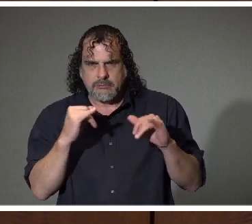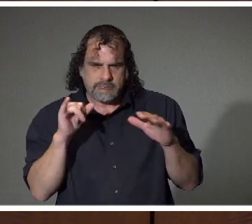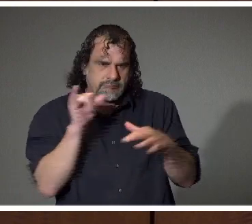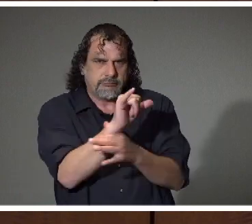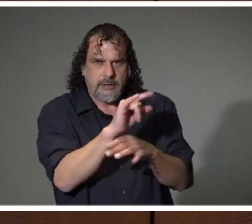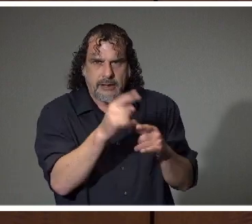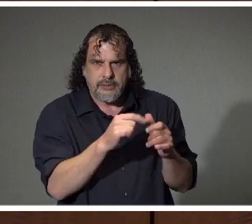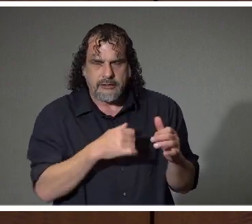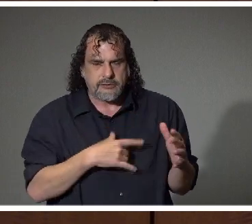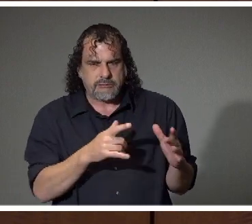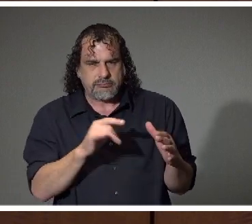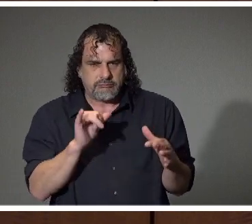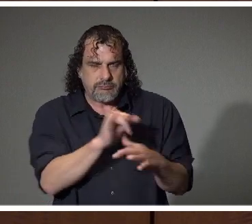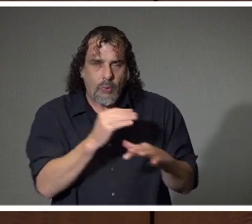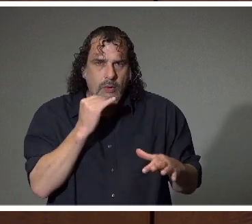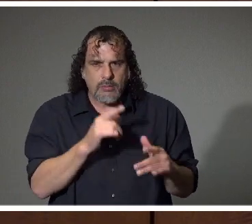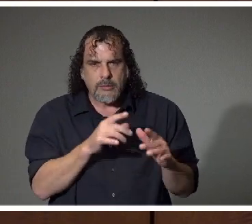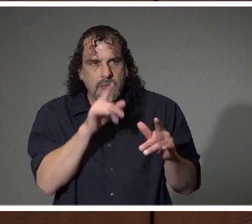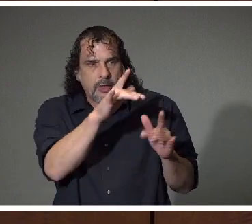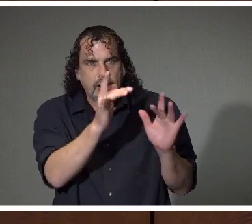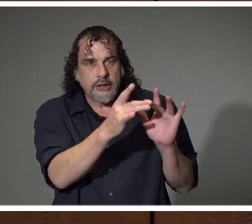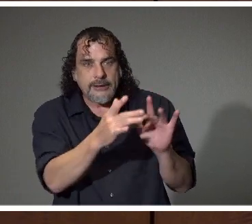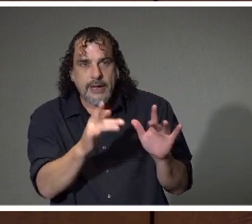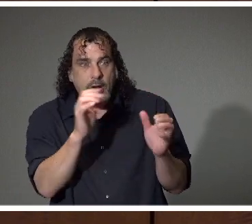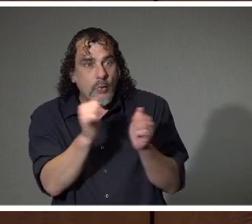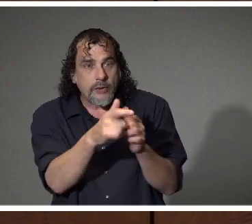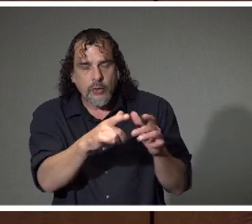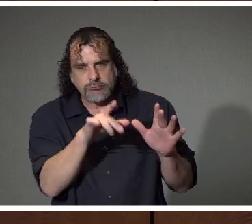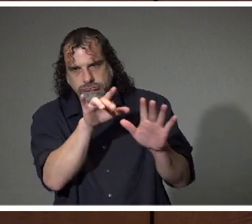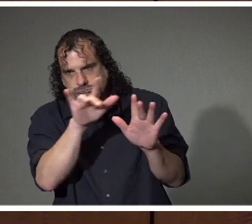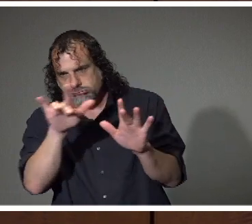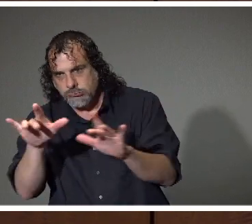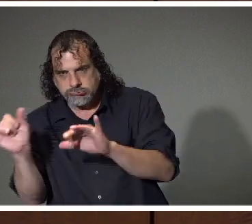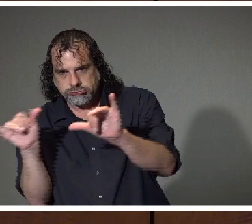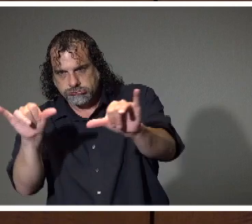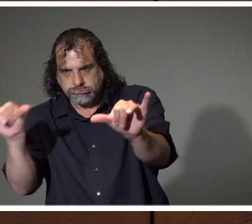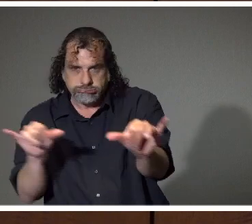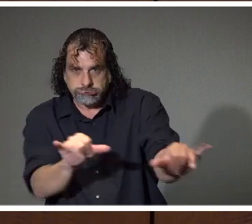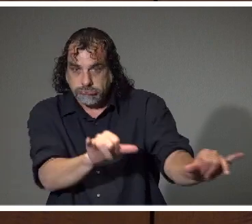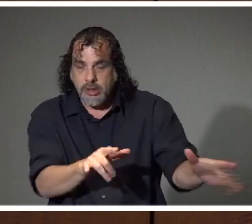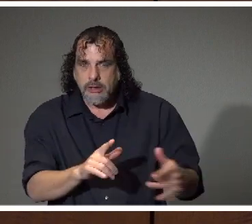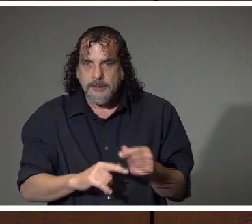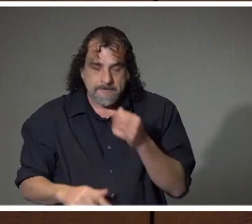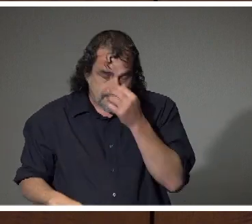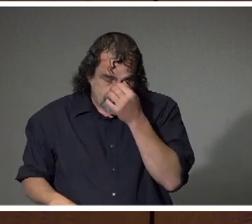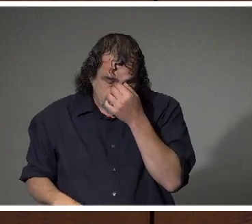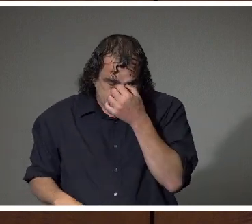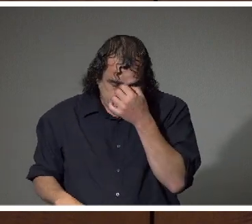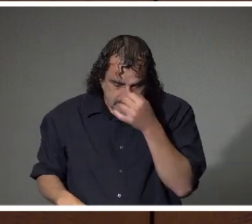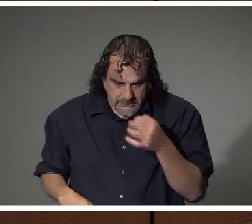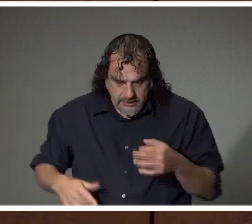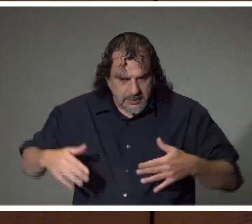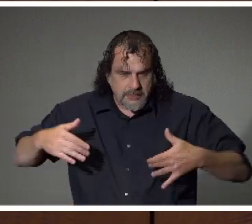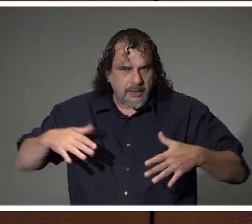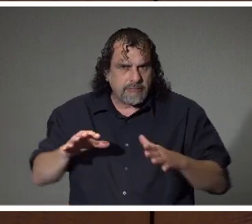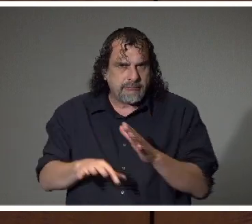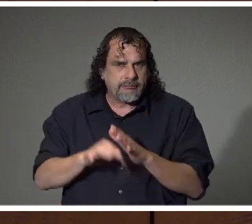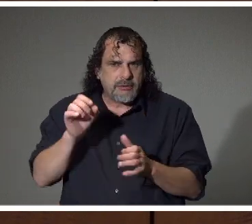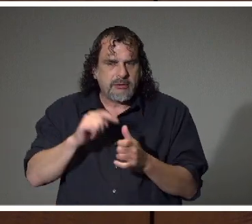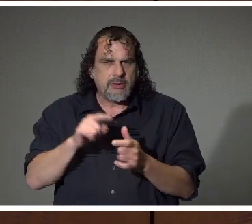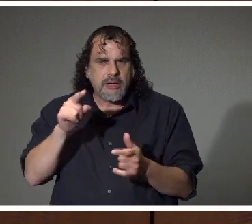around those individuals as well. In large measure, although we don't know for certain yet, a lot of it seems